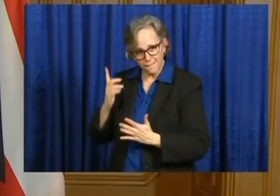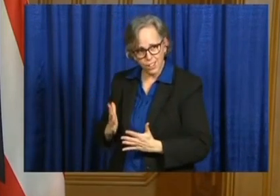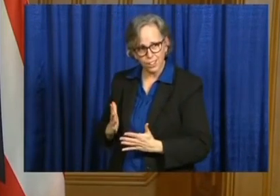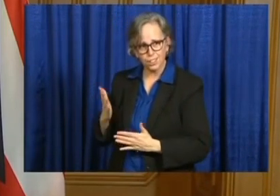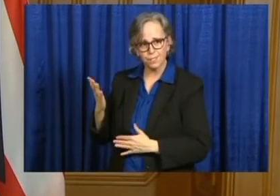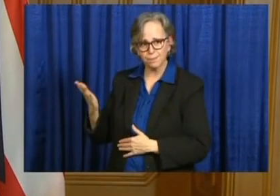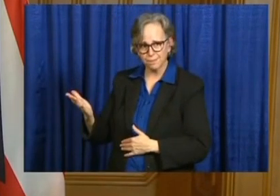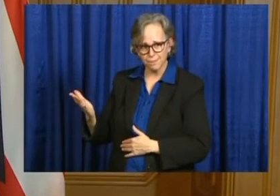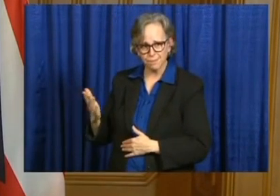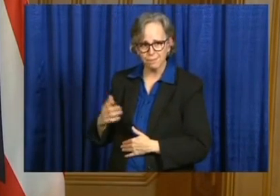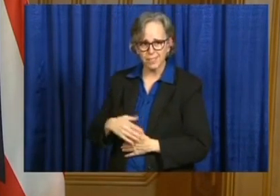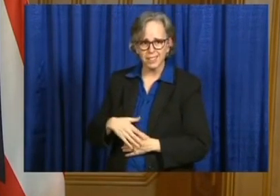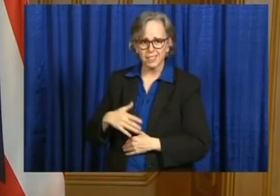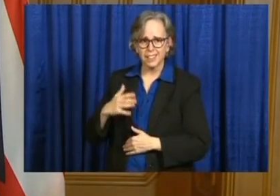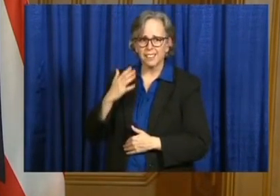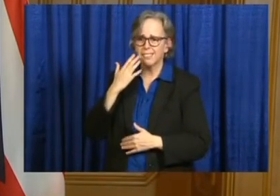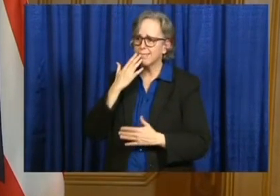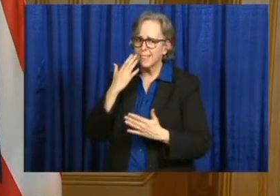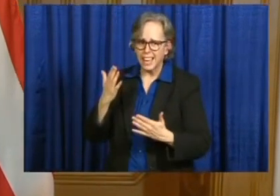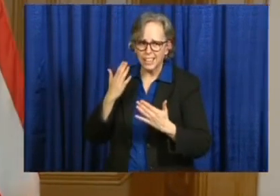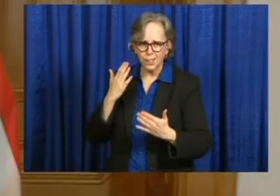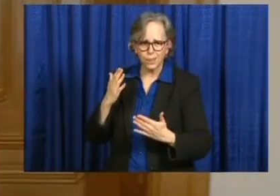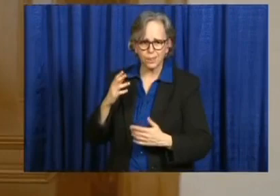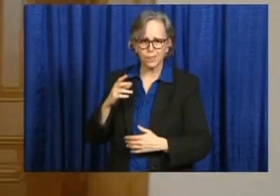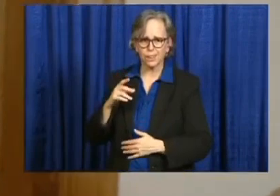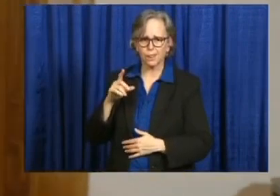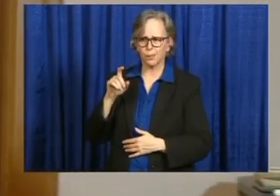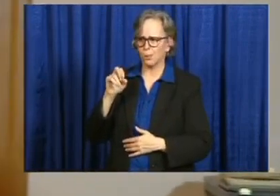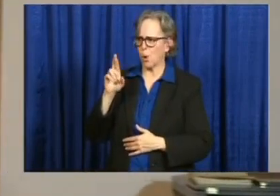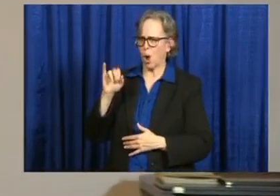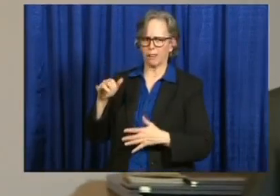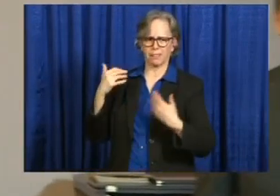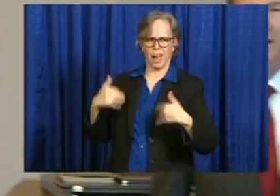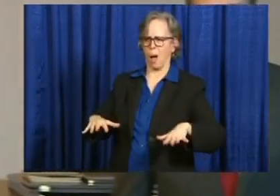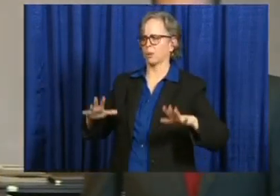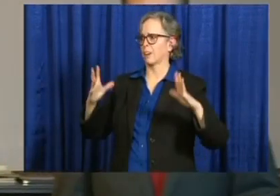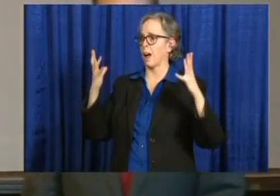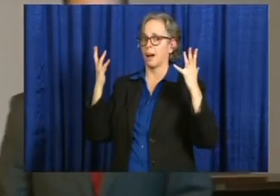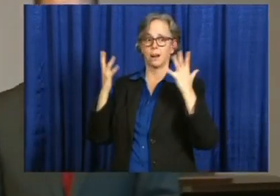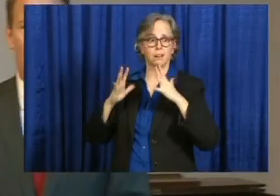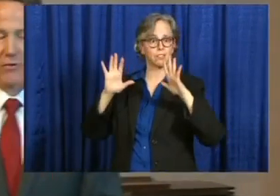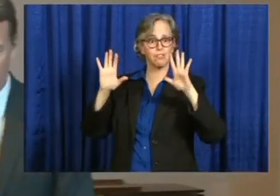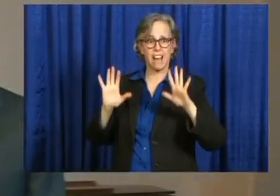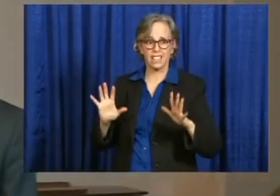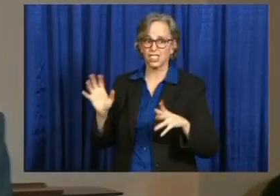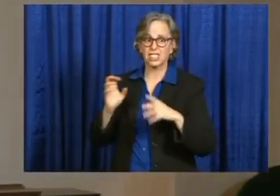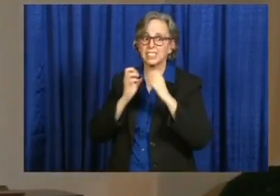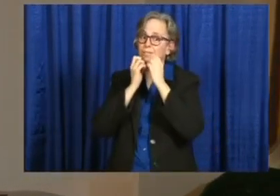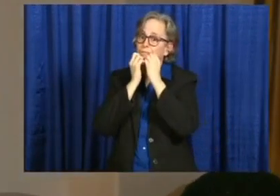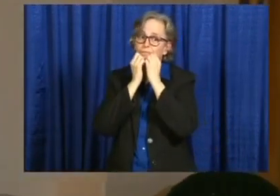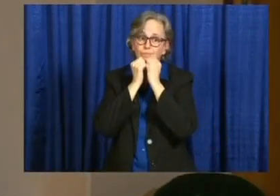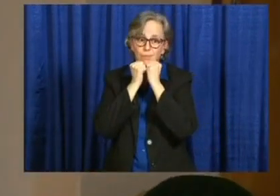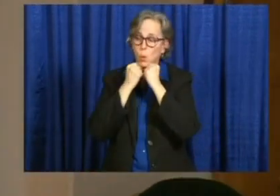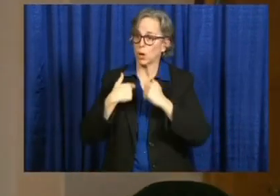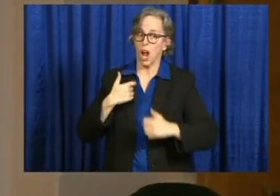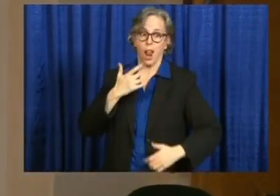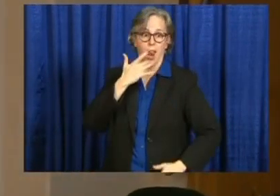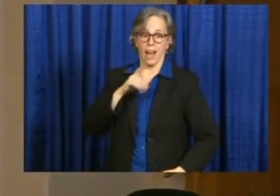that was terrific. Director Chris is a real treasure. We are fortunate to have her as part of the